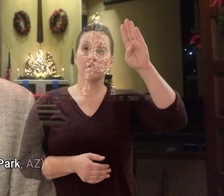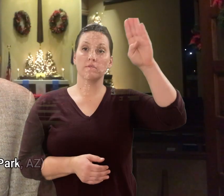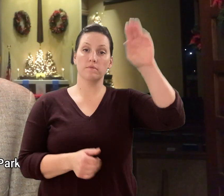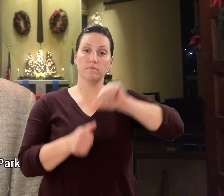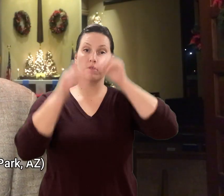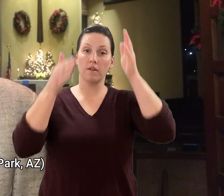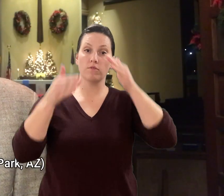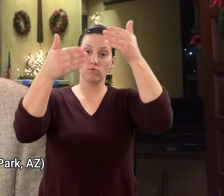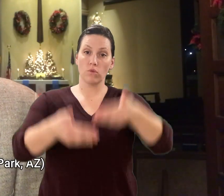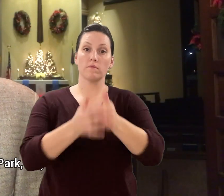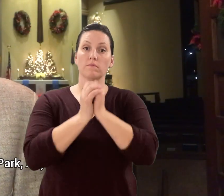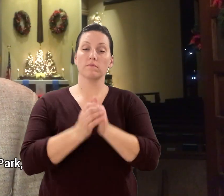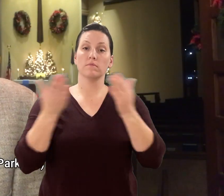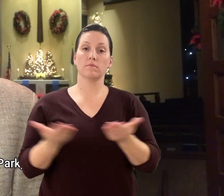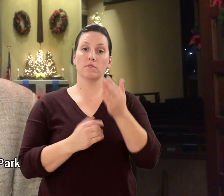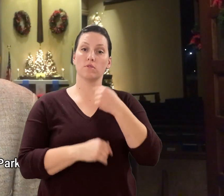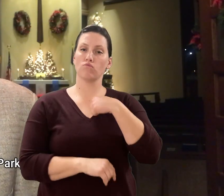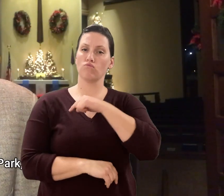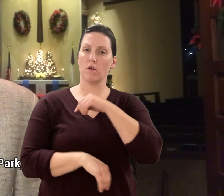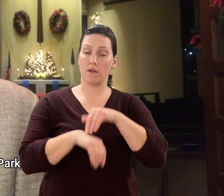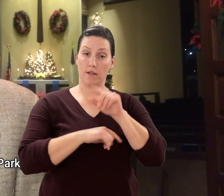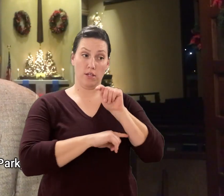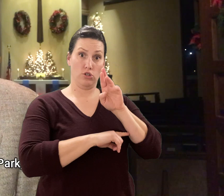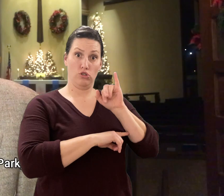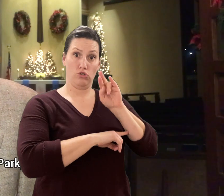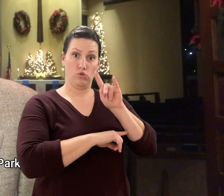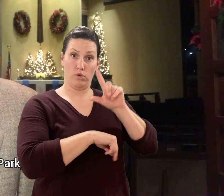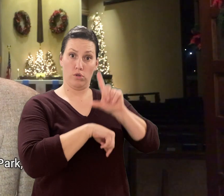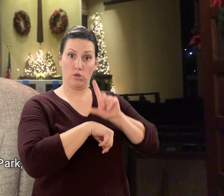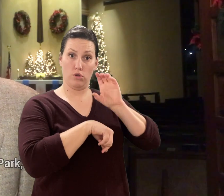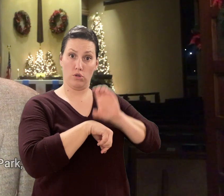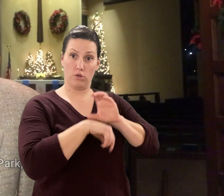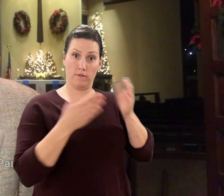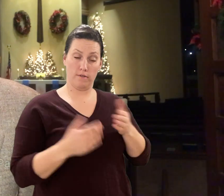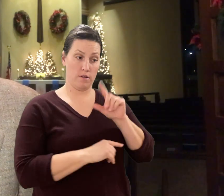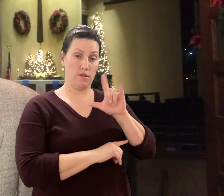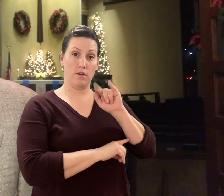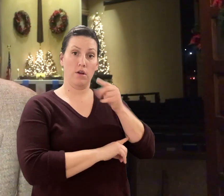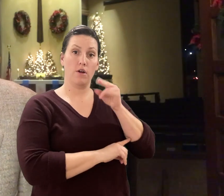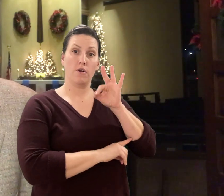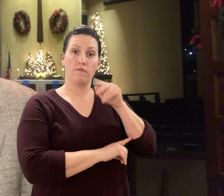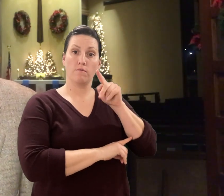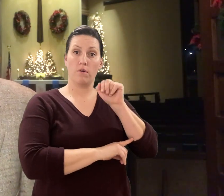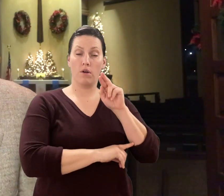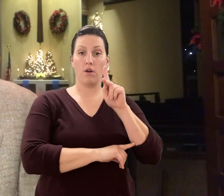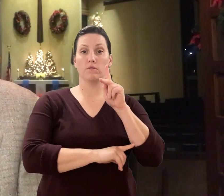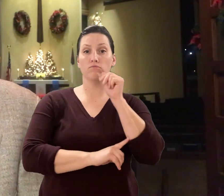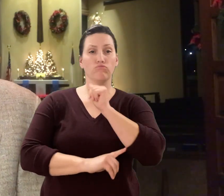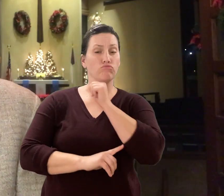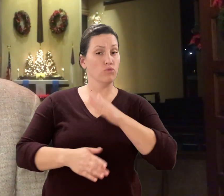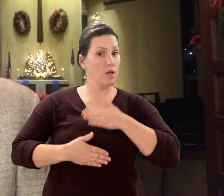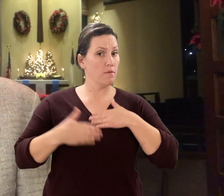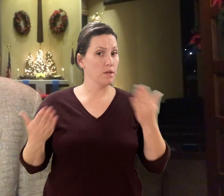Hello everyone, welcome to worship today. We're at Trinity Lutheran Church in Litchfield Park, Arizona. We're glad that you're with us. It is now the second